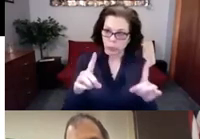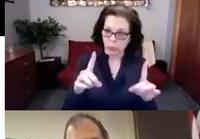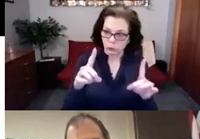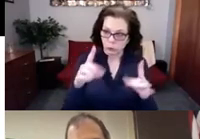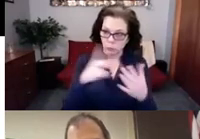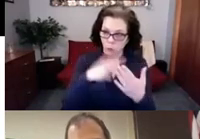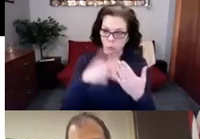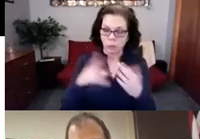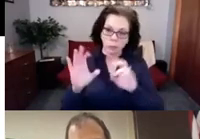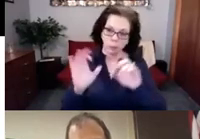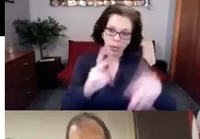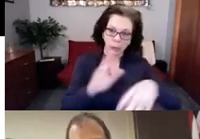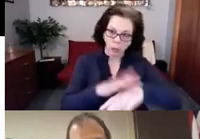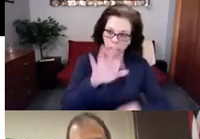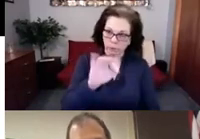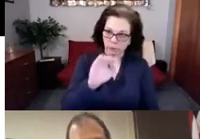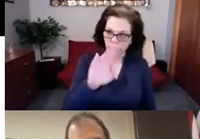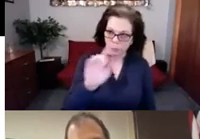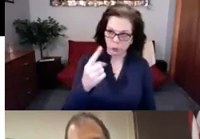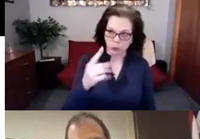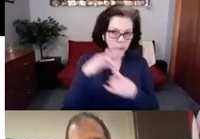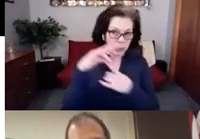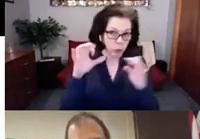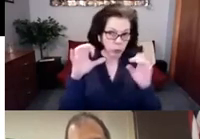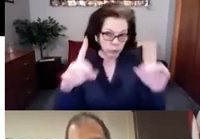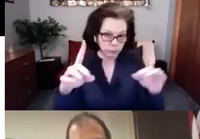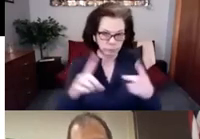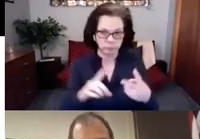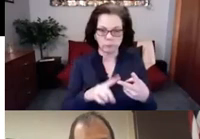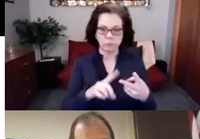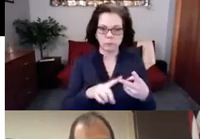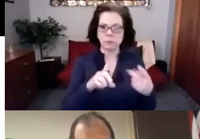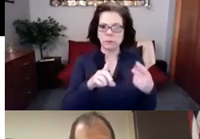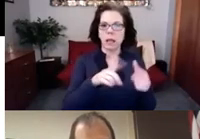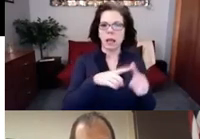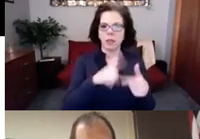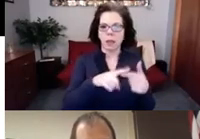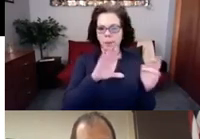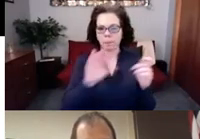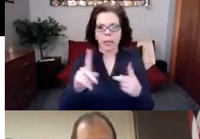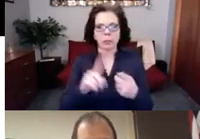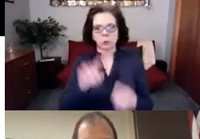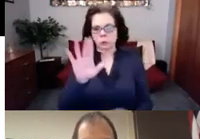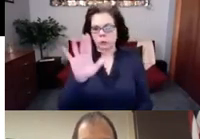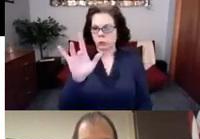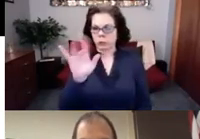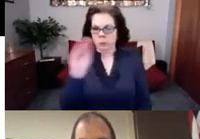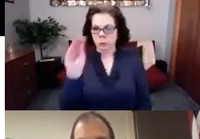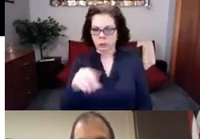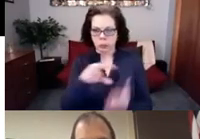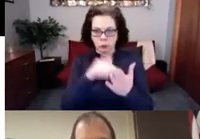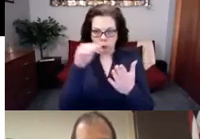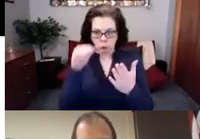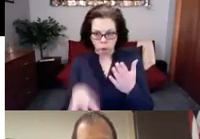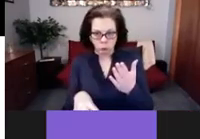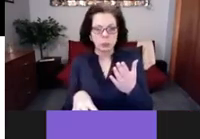programs back on February 1st, then return to the initial 25% of students who are in school at the